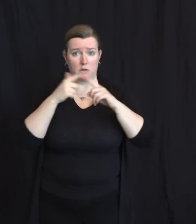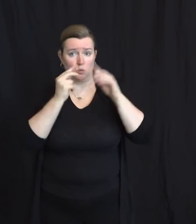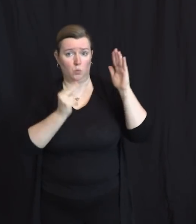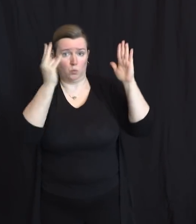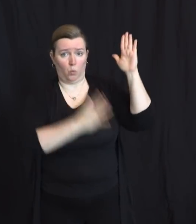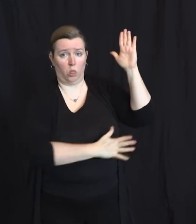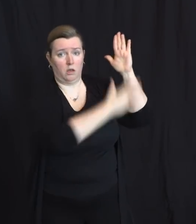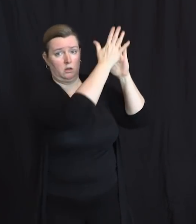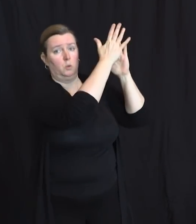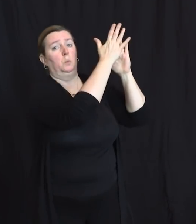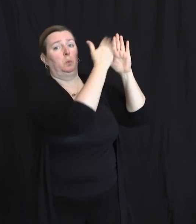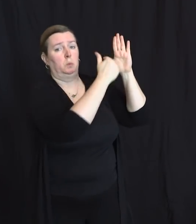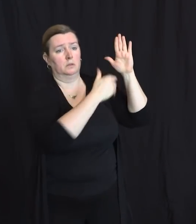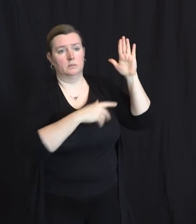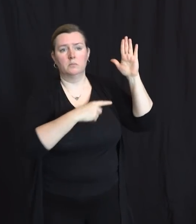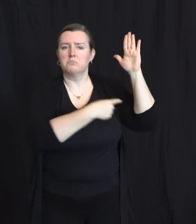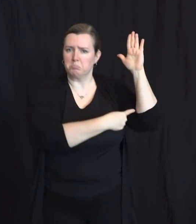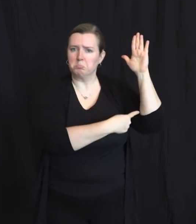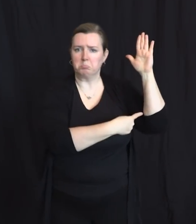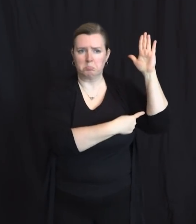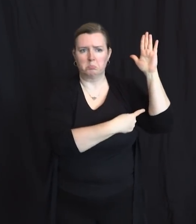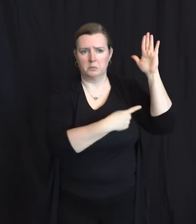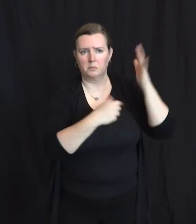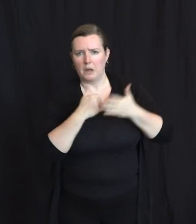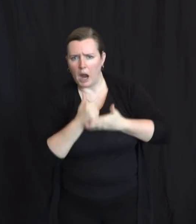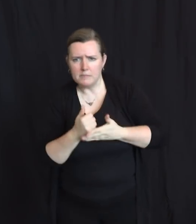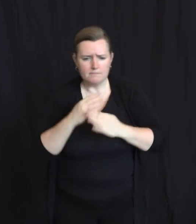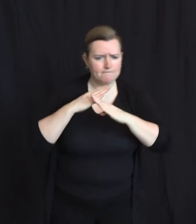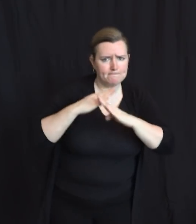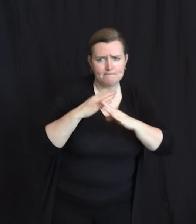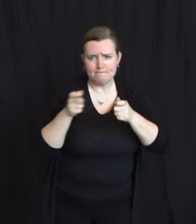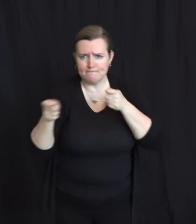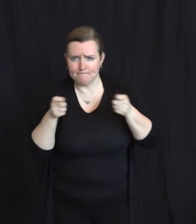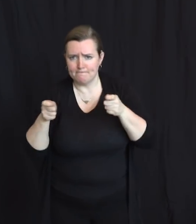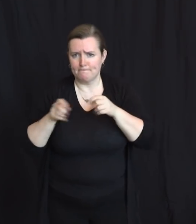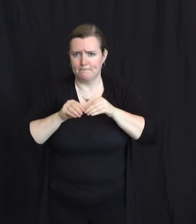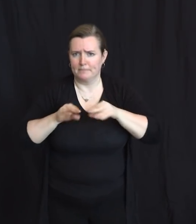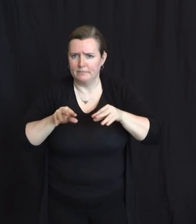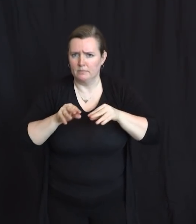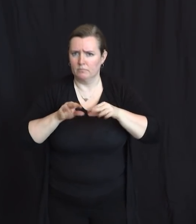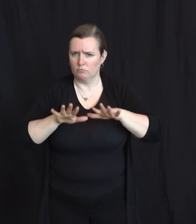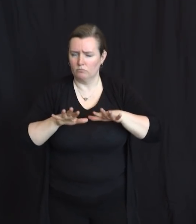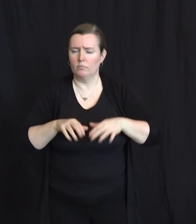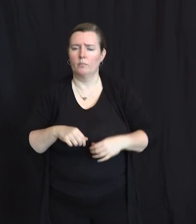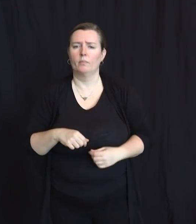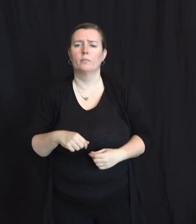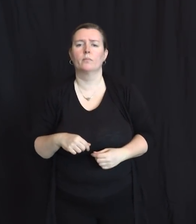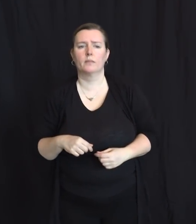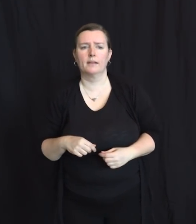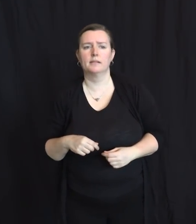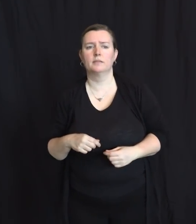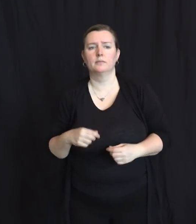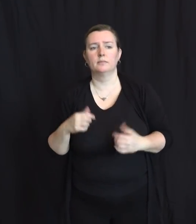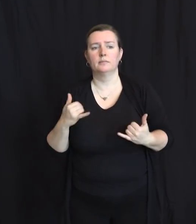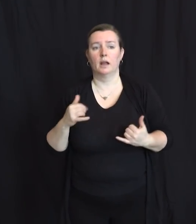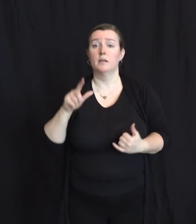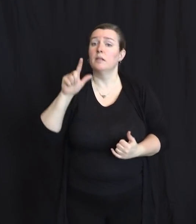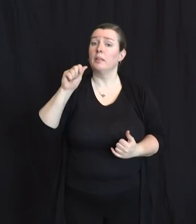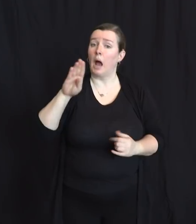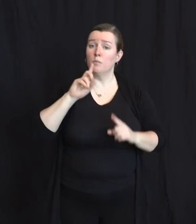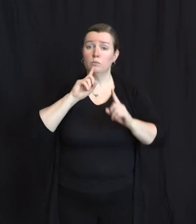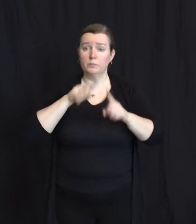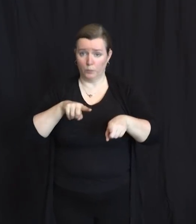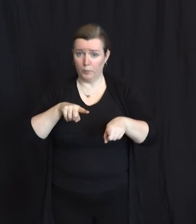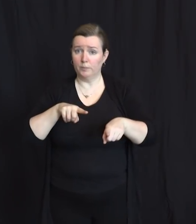possibility to actually decrease the spread and save lives. In terms of lab reports, according to the data from this